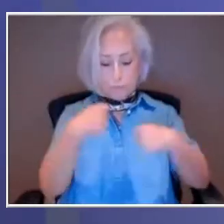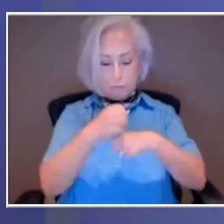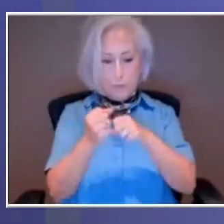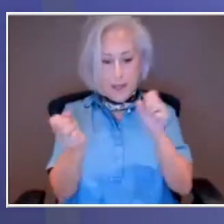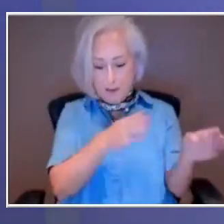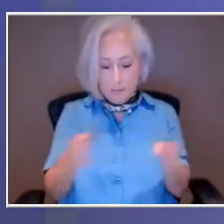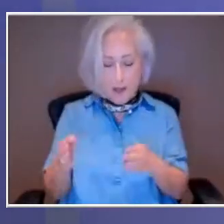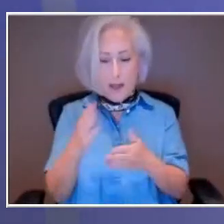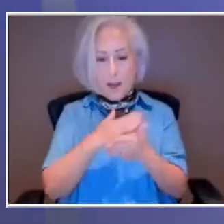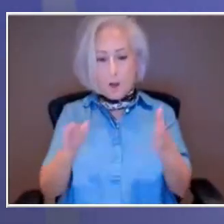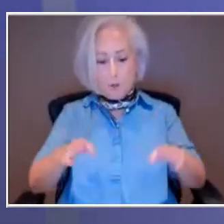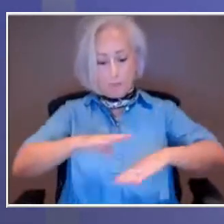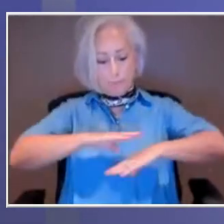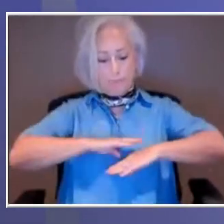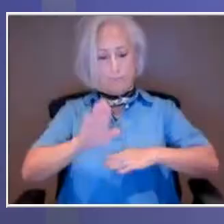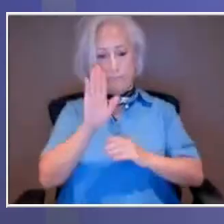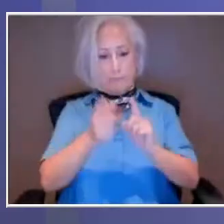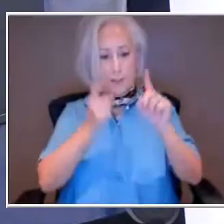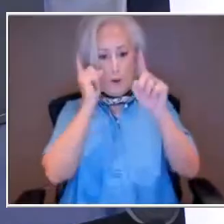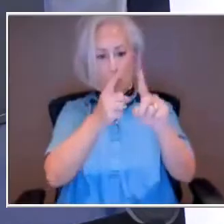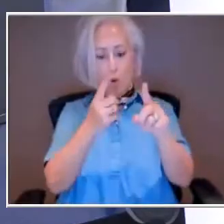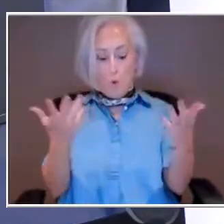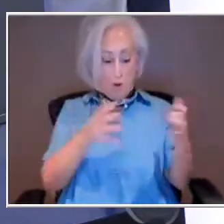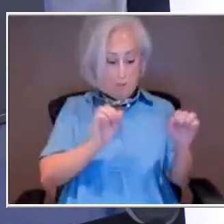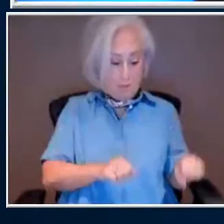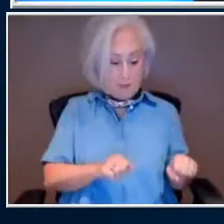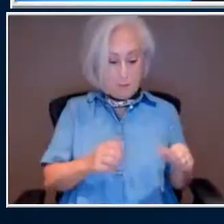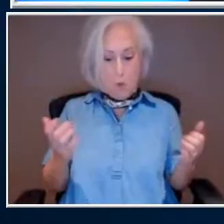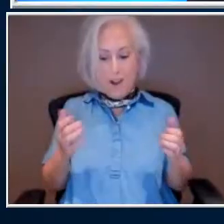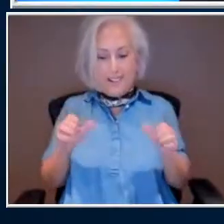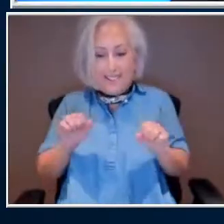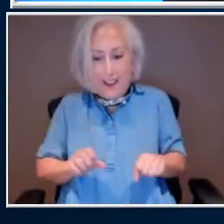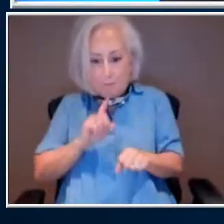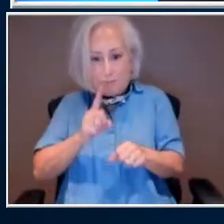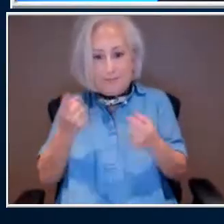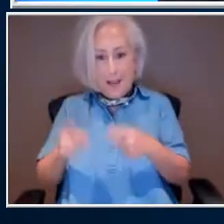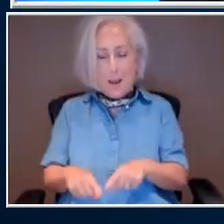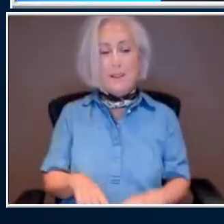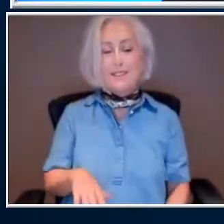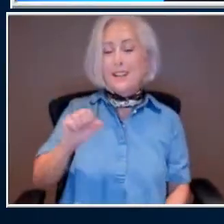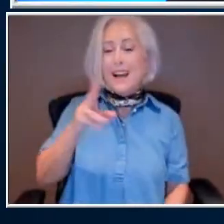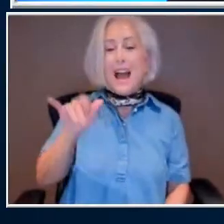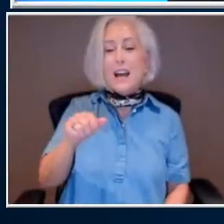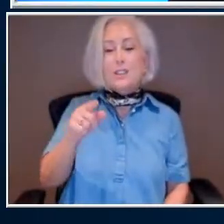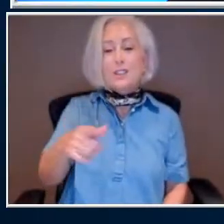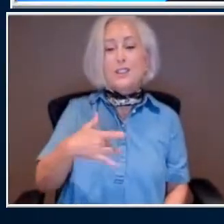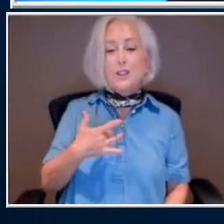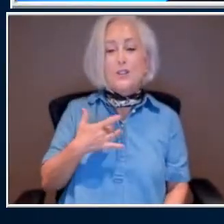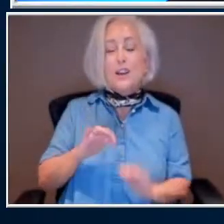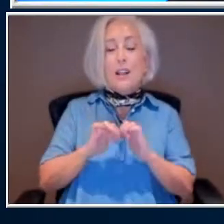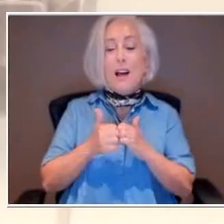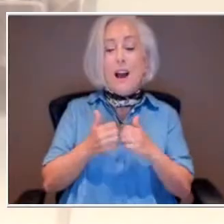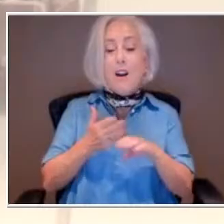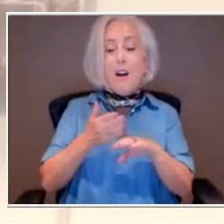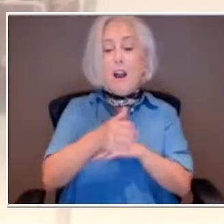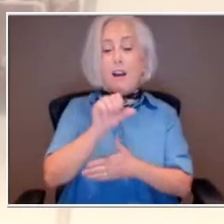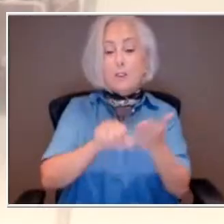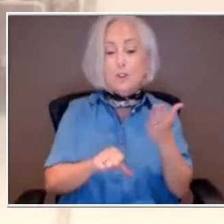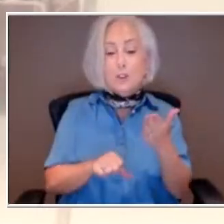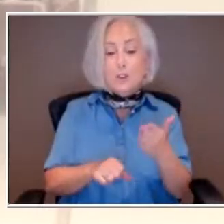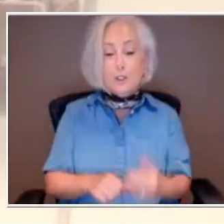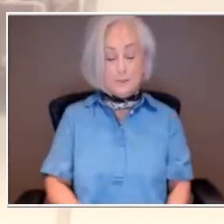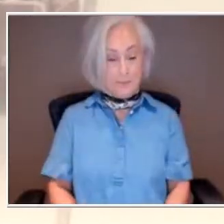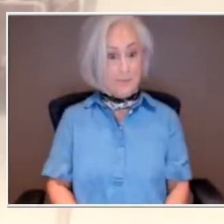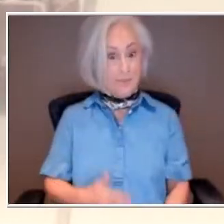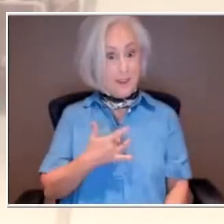is possible and reasonable. Ashley, how are you feeling following your surgery? I'm feeling really good. Dr.